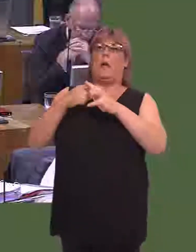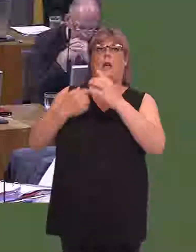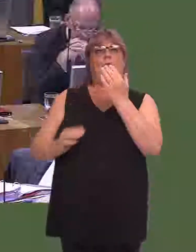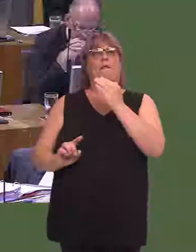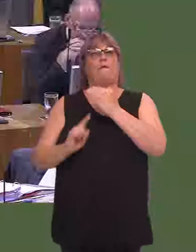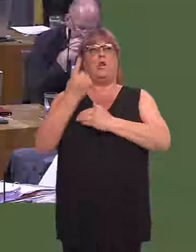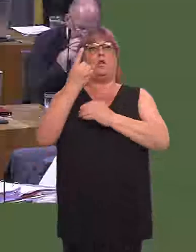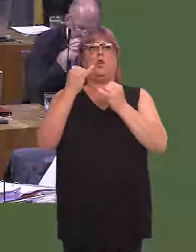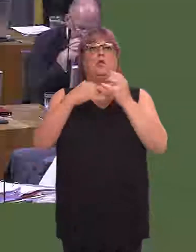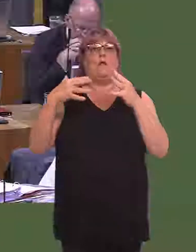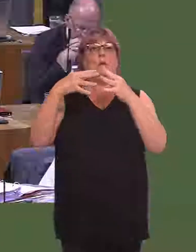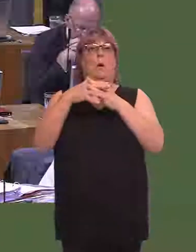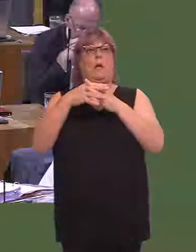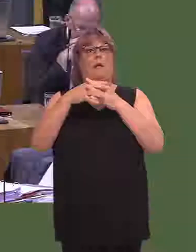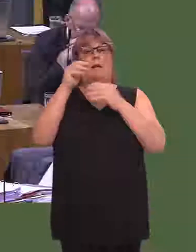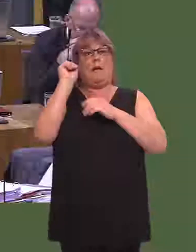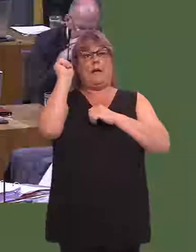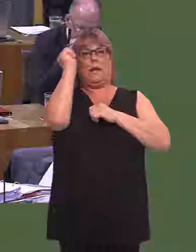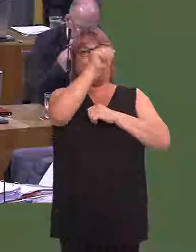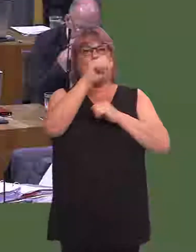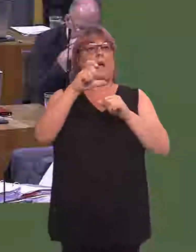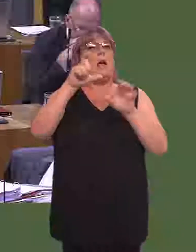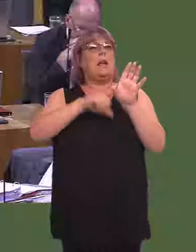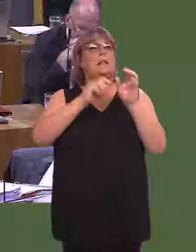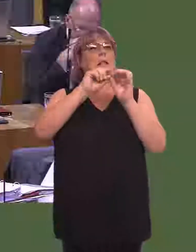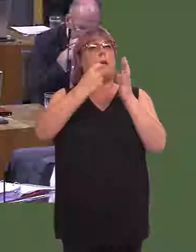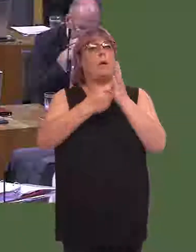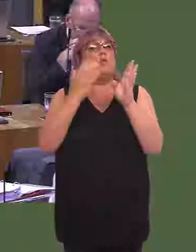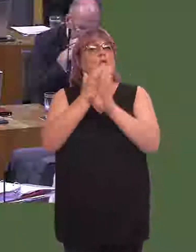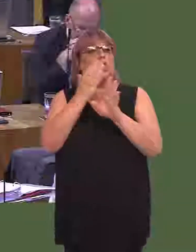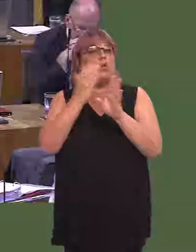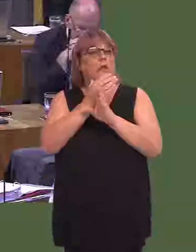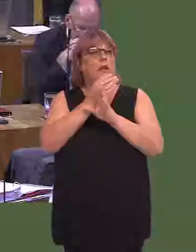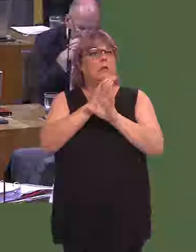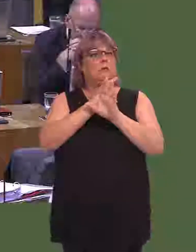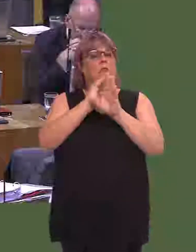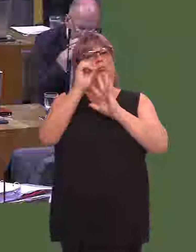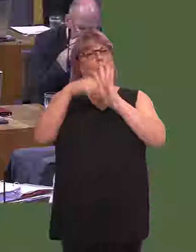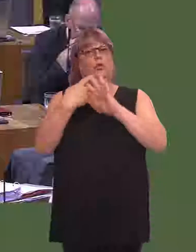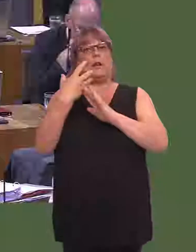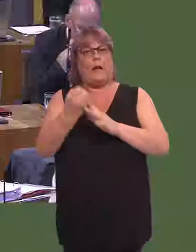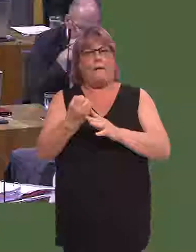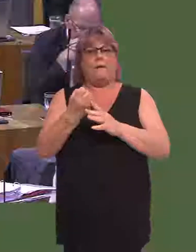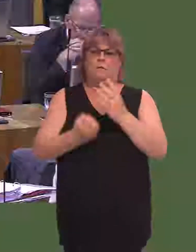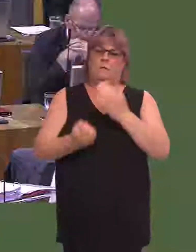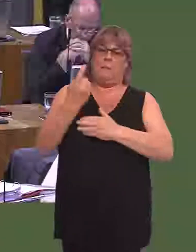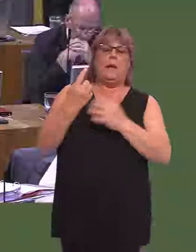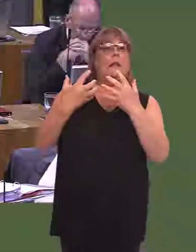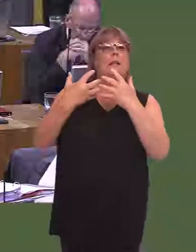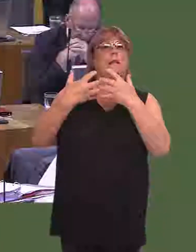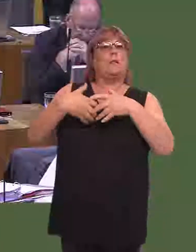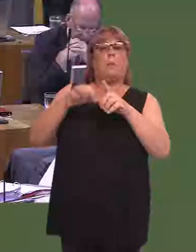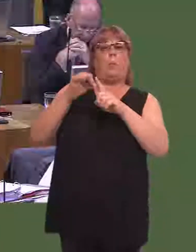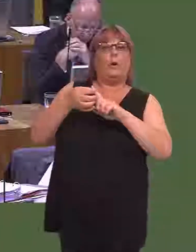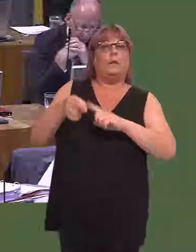And, of course, the UK's first National Software Academy, a new National Cyber Security Academy, and, of course, as the member said, Innovation